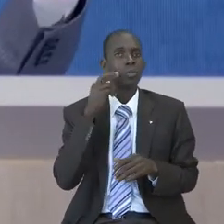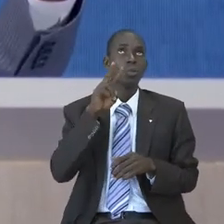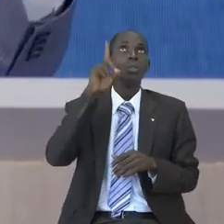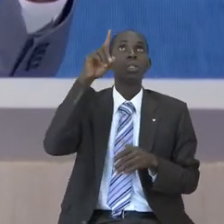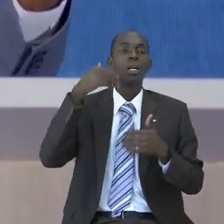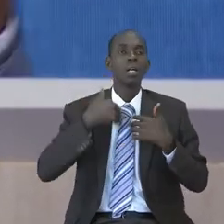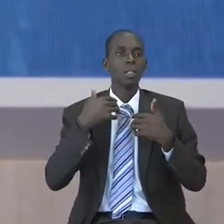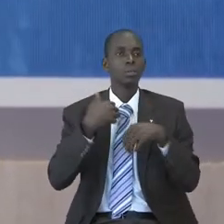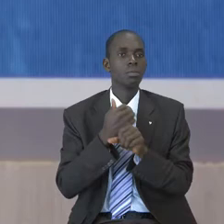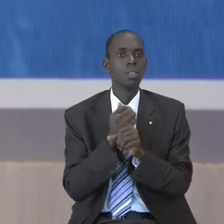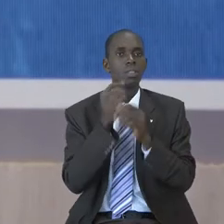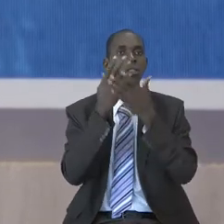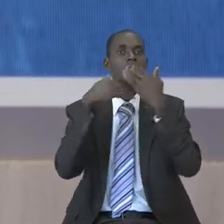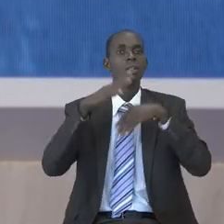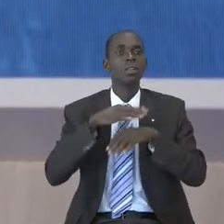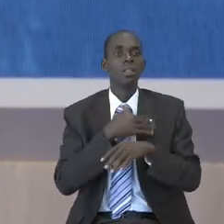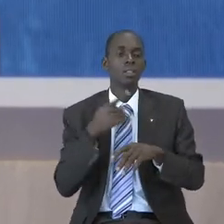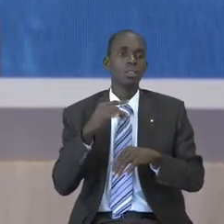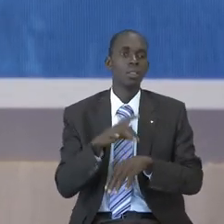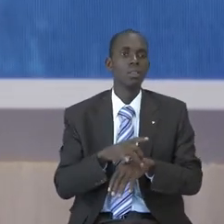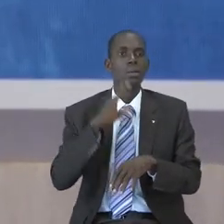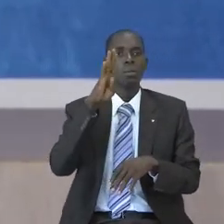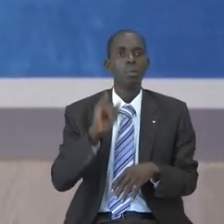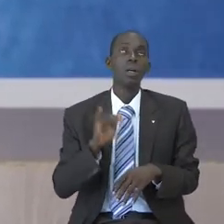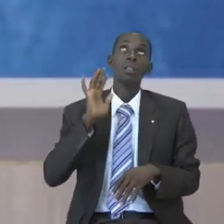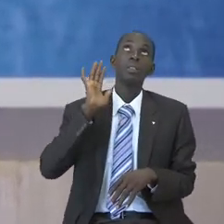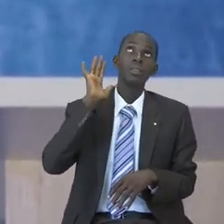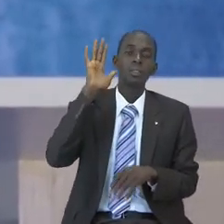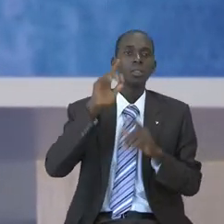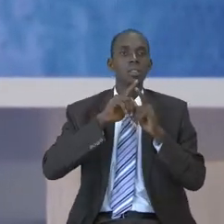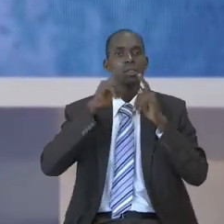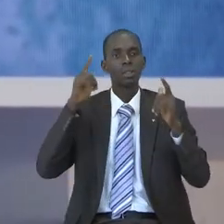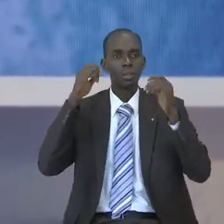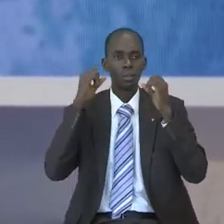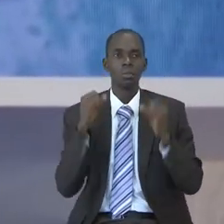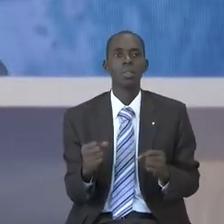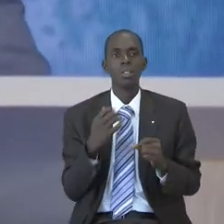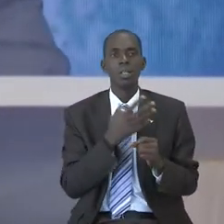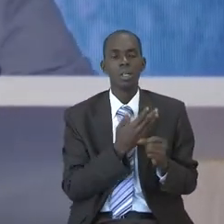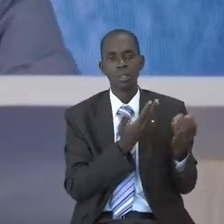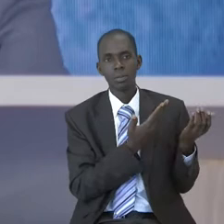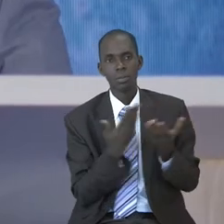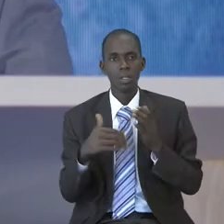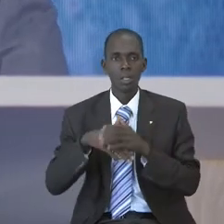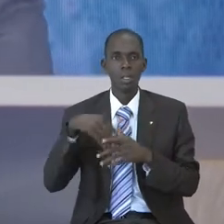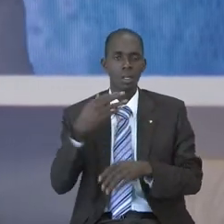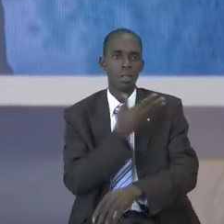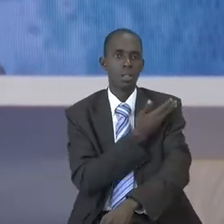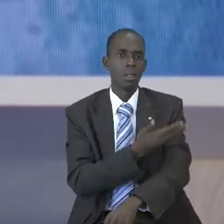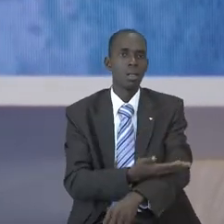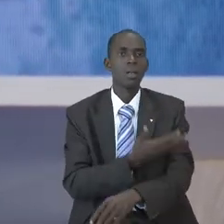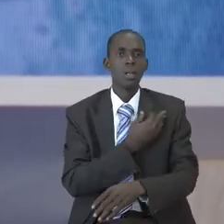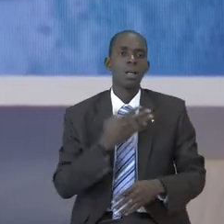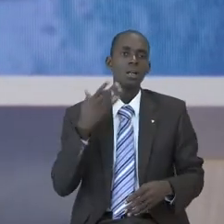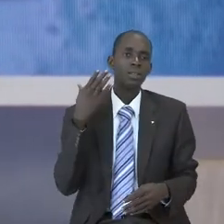the heaven and the earth by thy great power and stretch out arm, and there